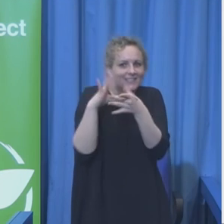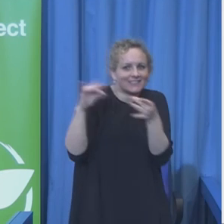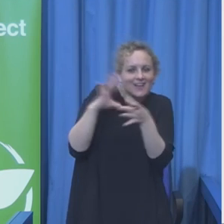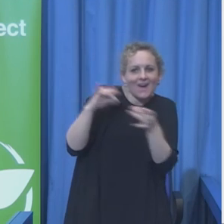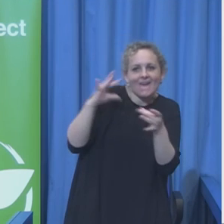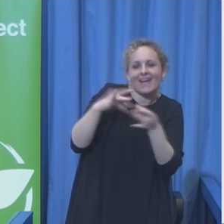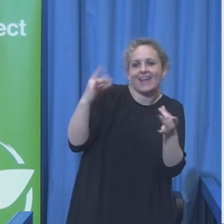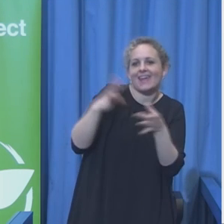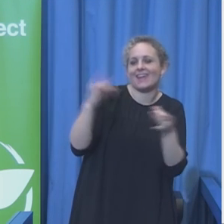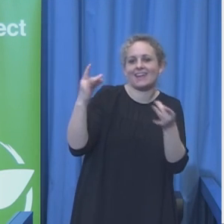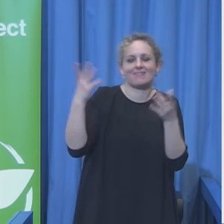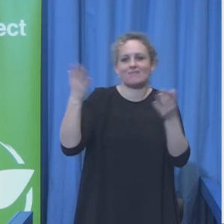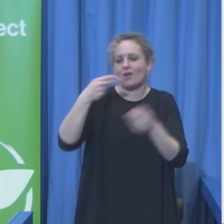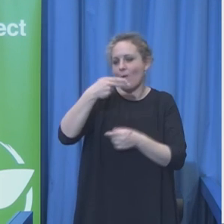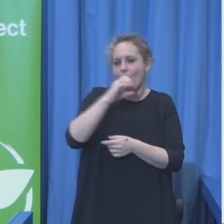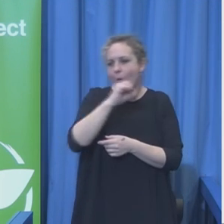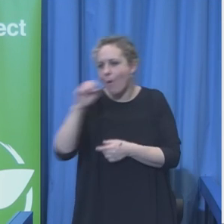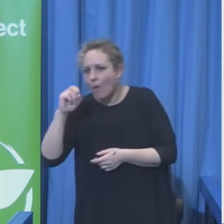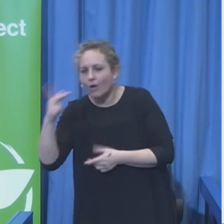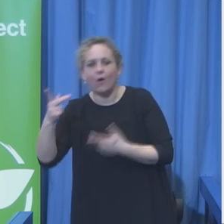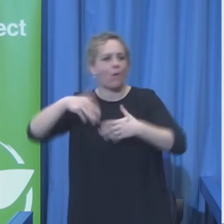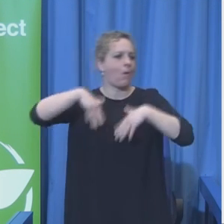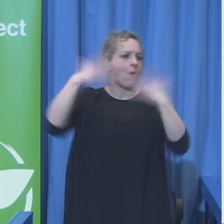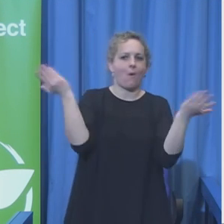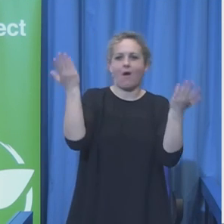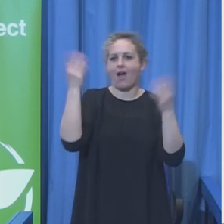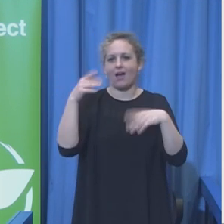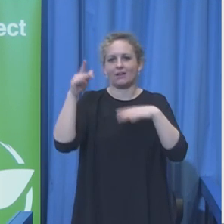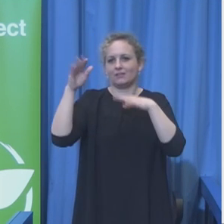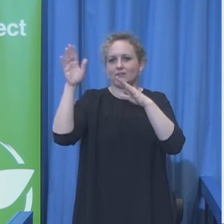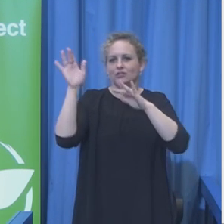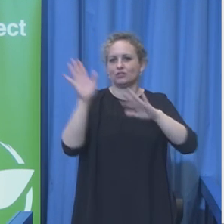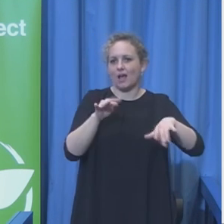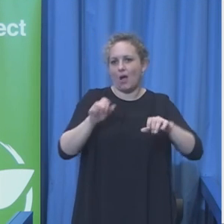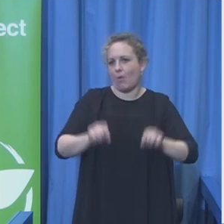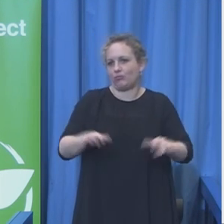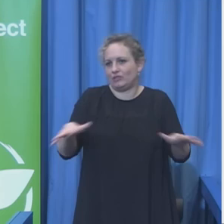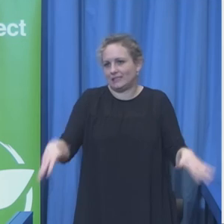home and bring here abilities. Thank you.